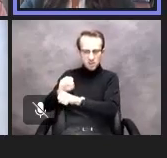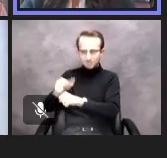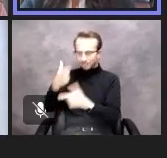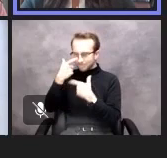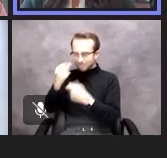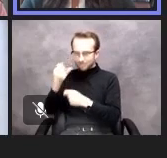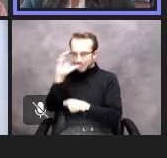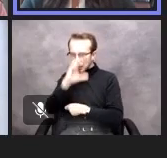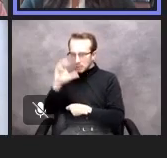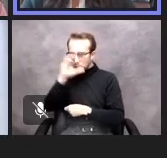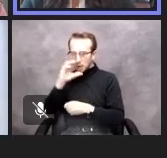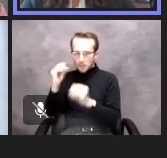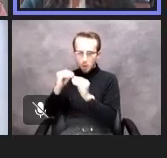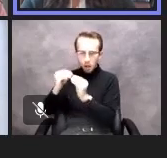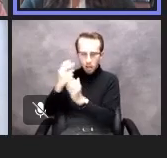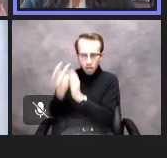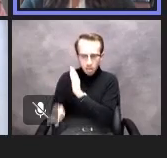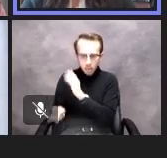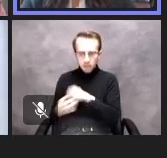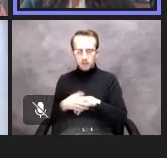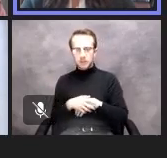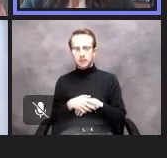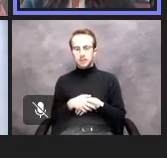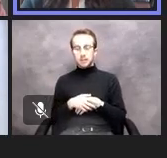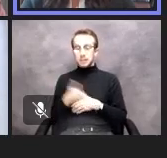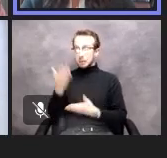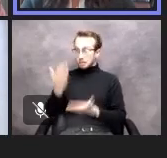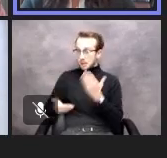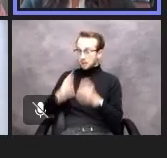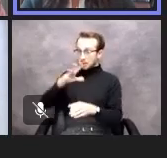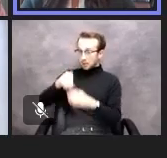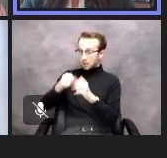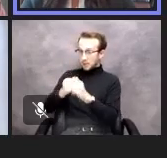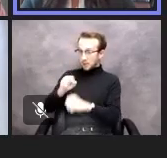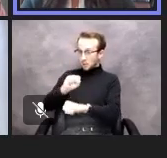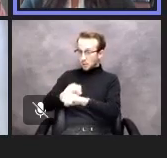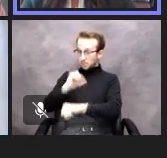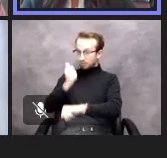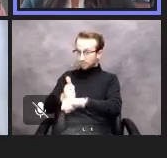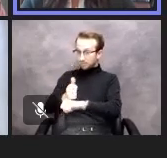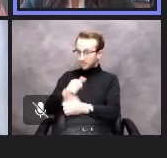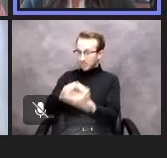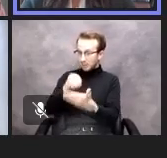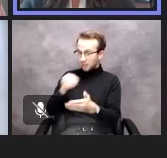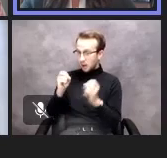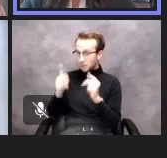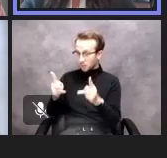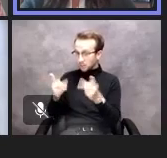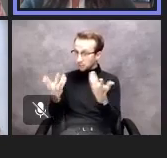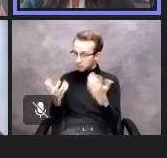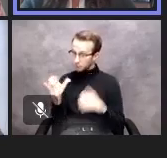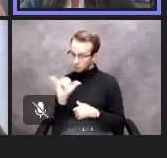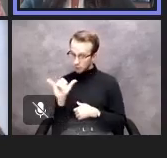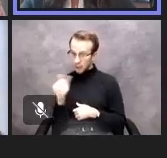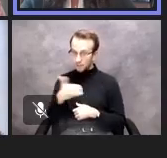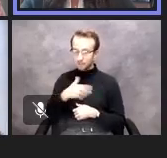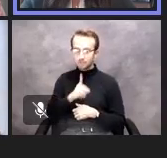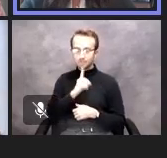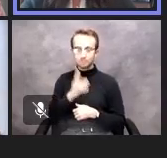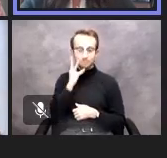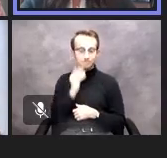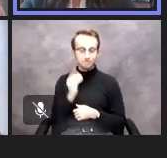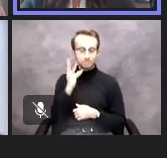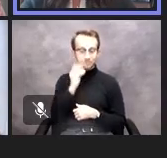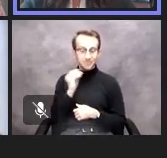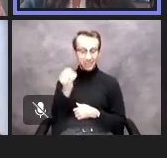exploring further, and perhaps participating even in some work-based learning opportunities so that they've got that real experience and they know if